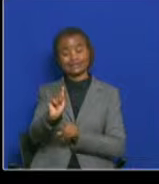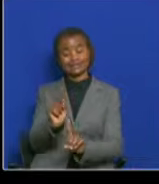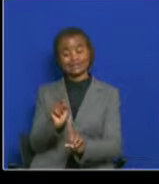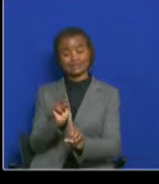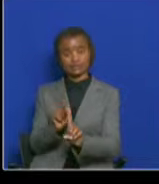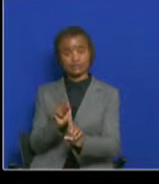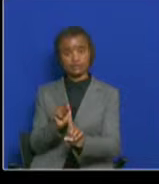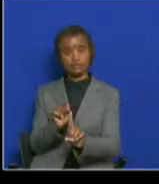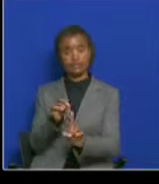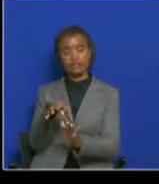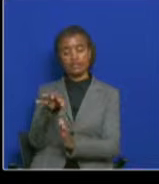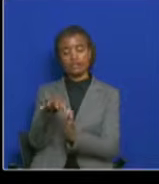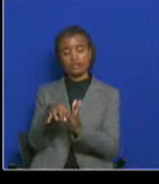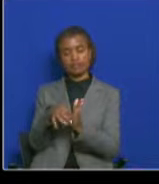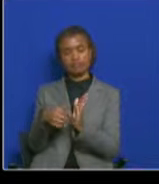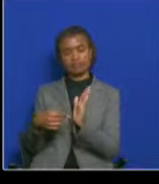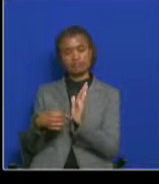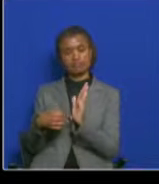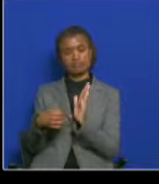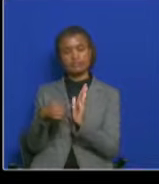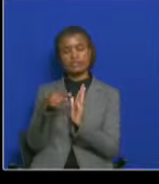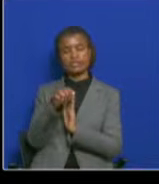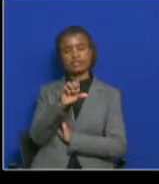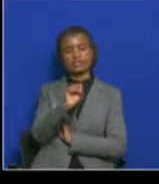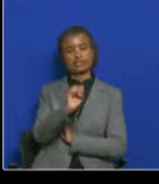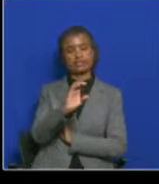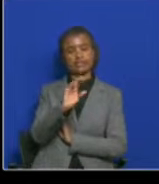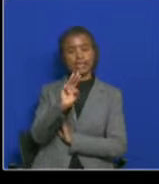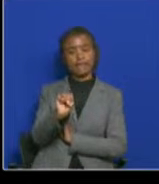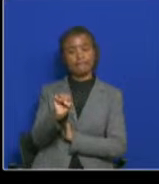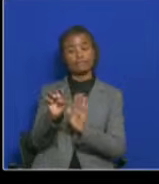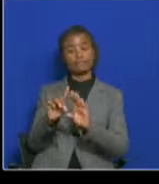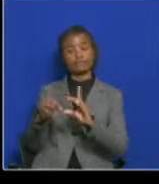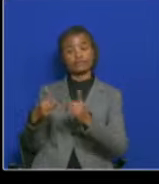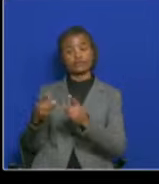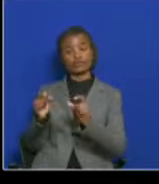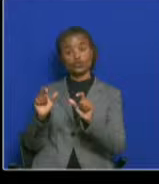Divisional Commissioner, Supply Chain Management. It's addressed to